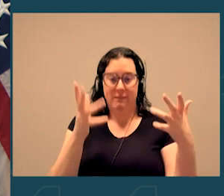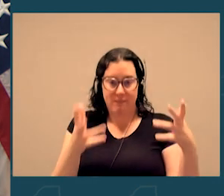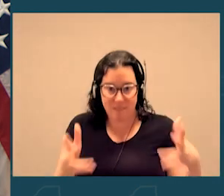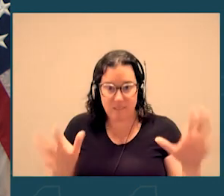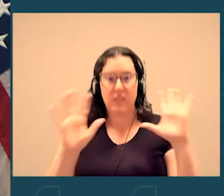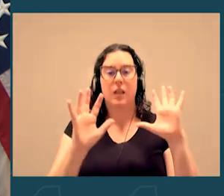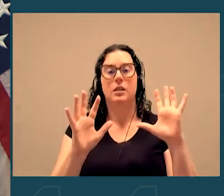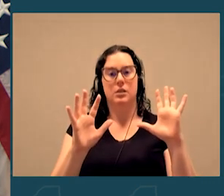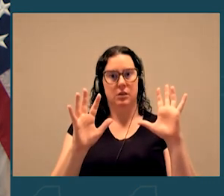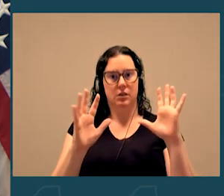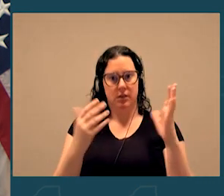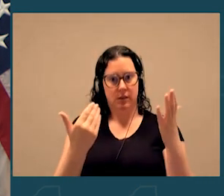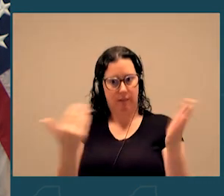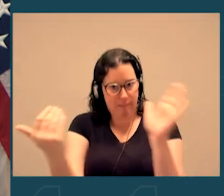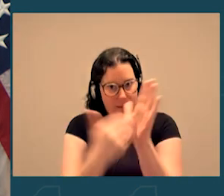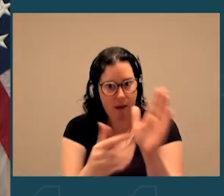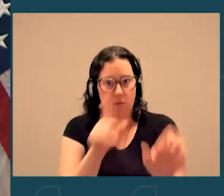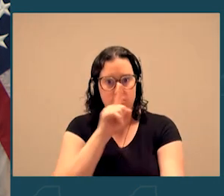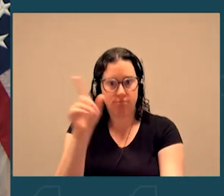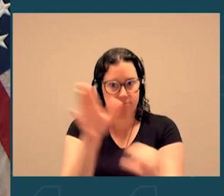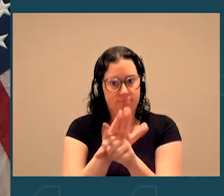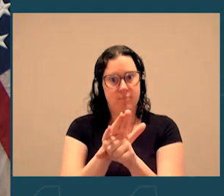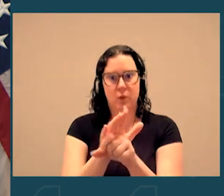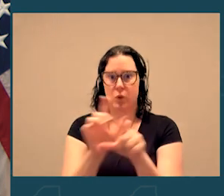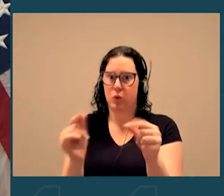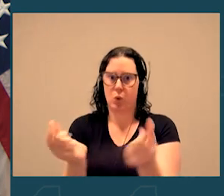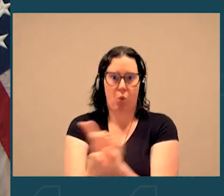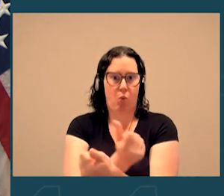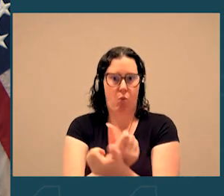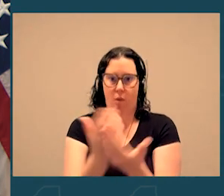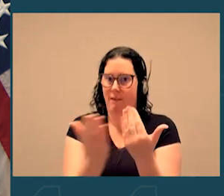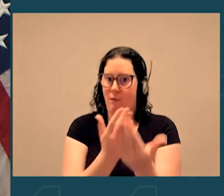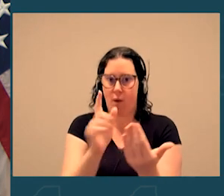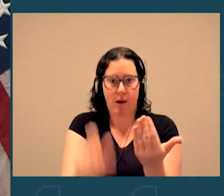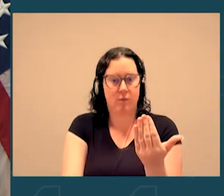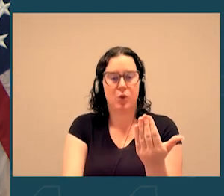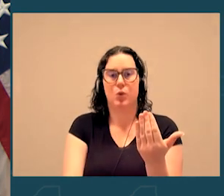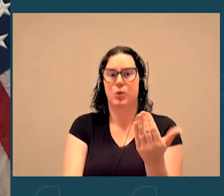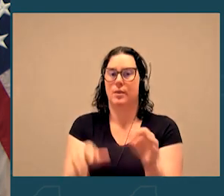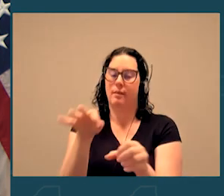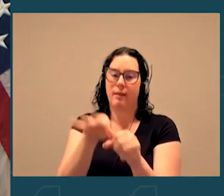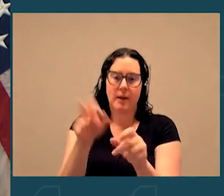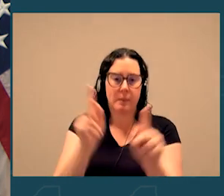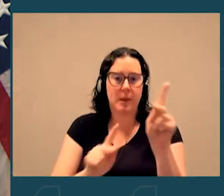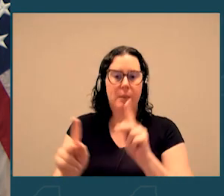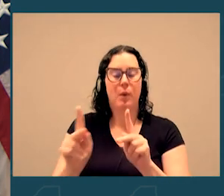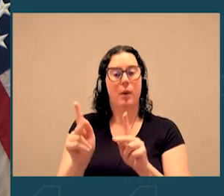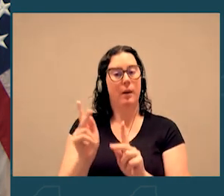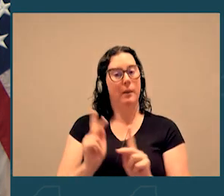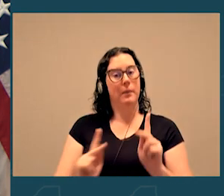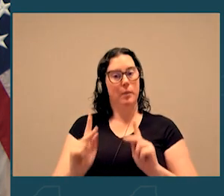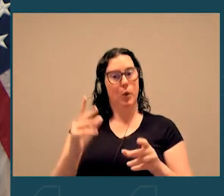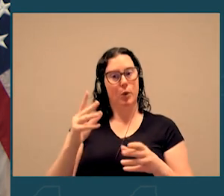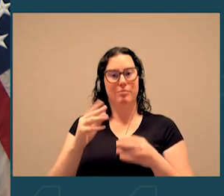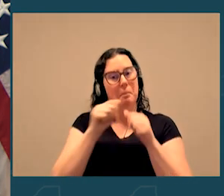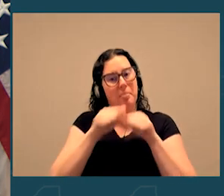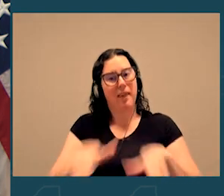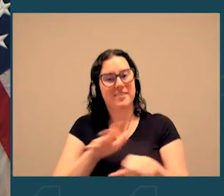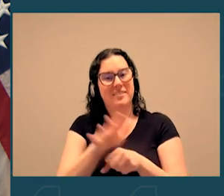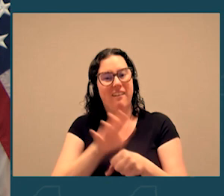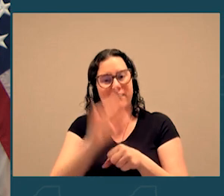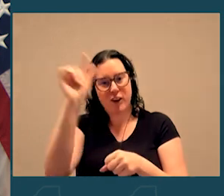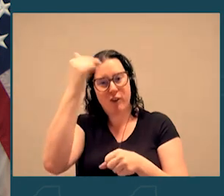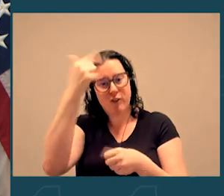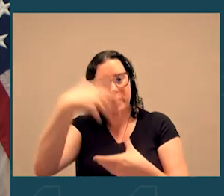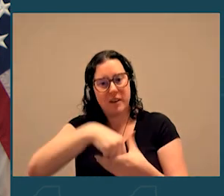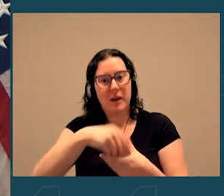commitment to what we have to do as elected officials and those of us blessed to be in government and those of you who are